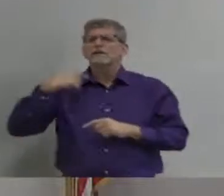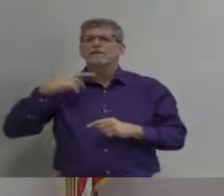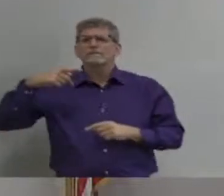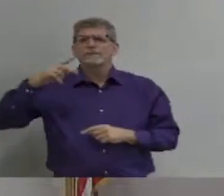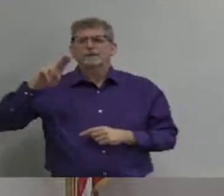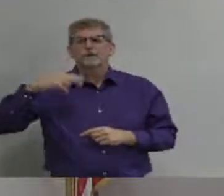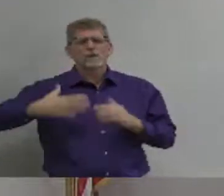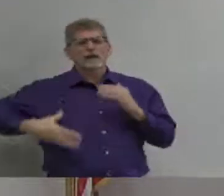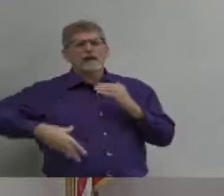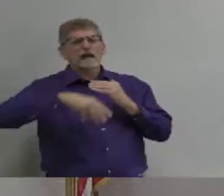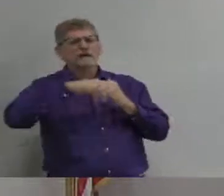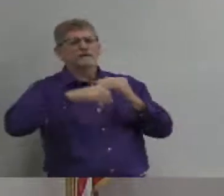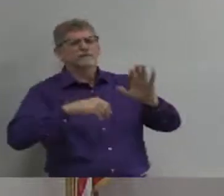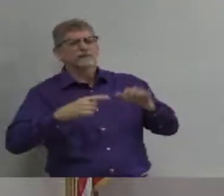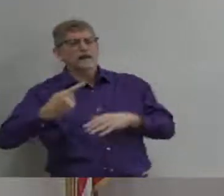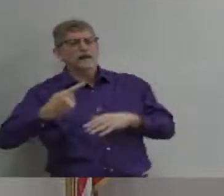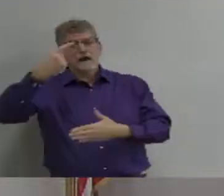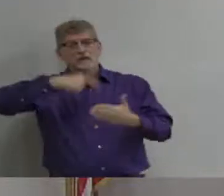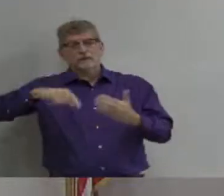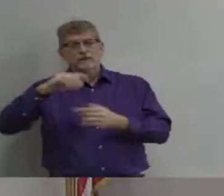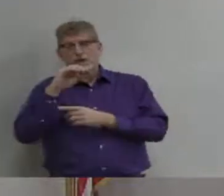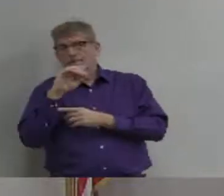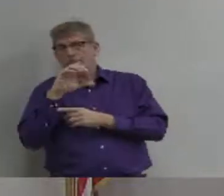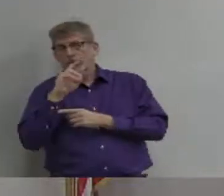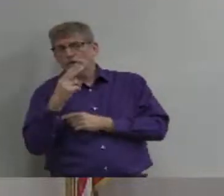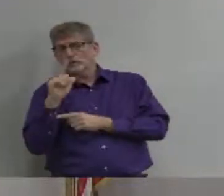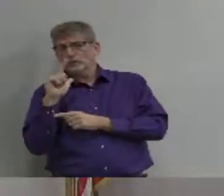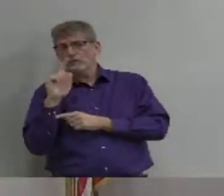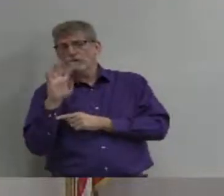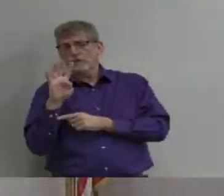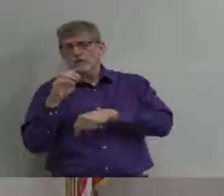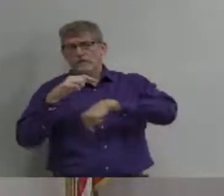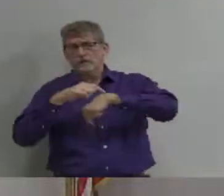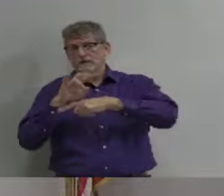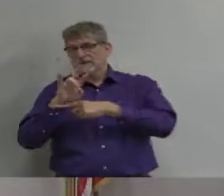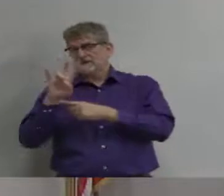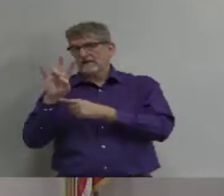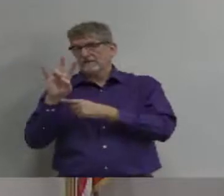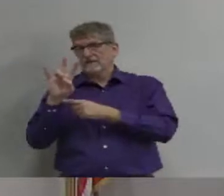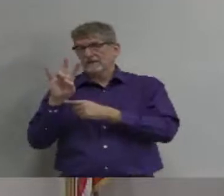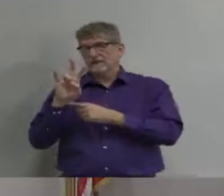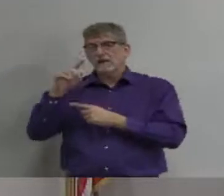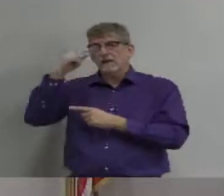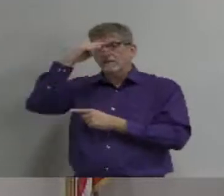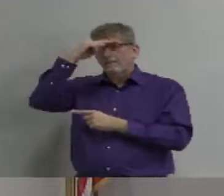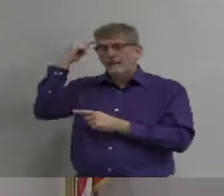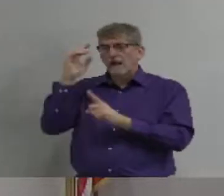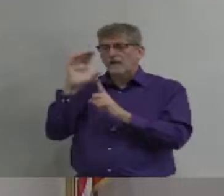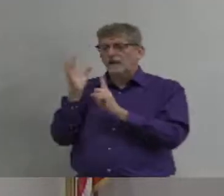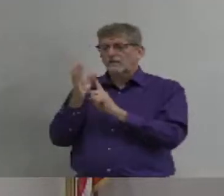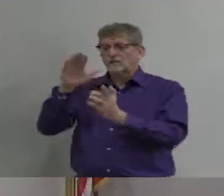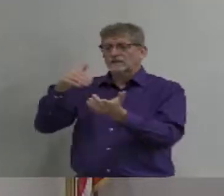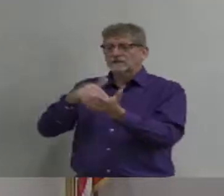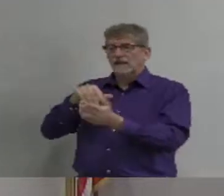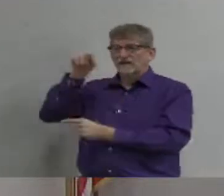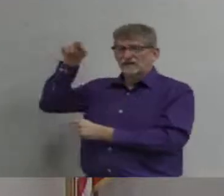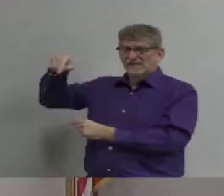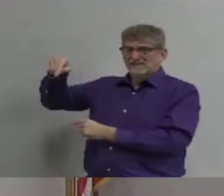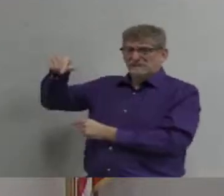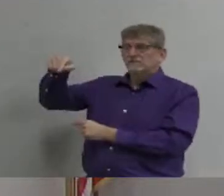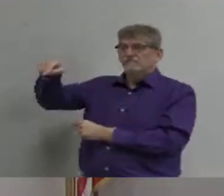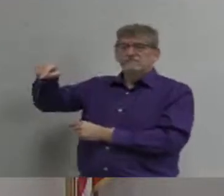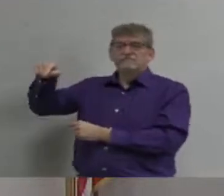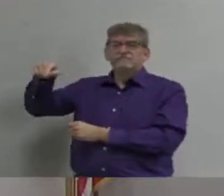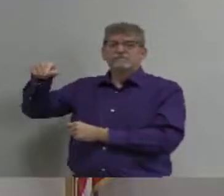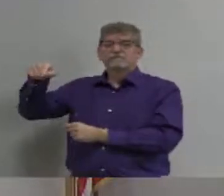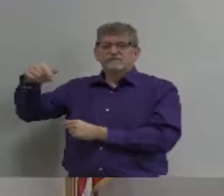March 24th at 7 p.m., the Black Cultural Center is going to have a vaccination hesitancy panel. I believe it